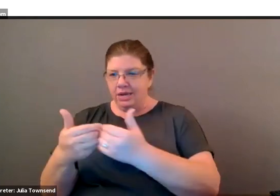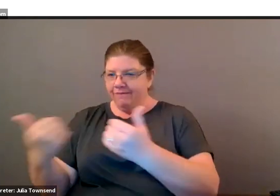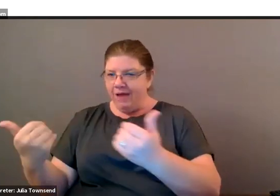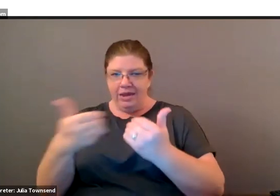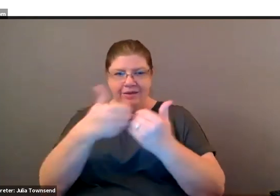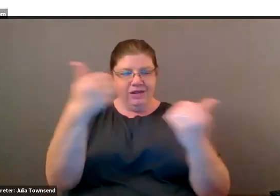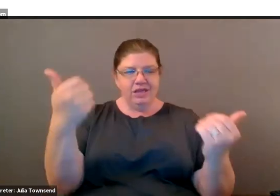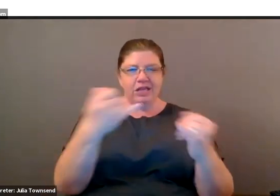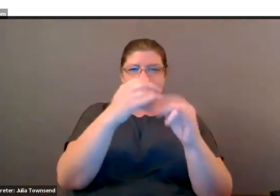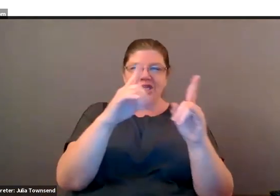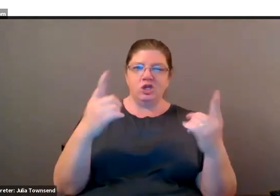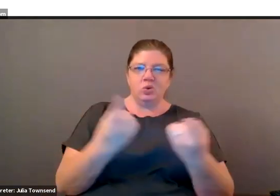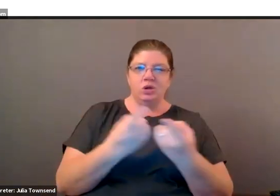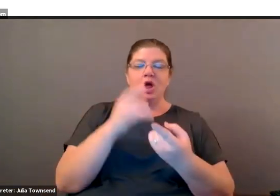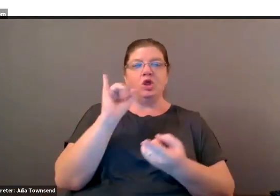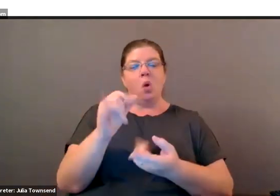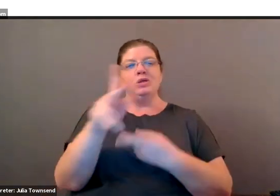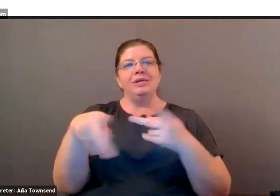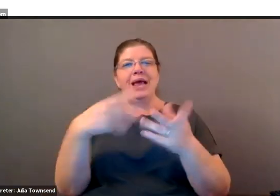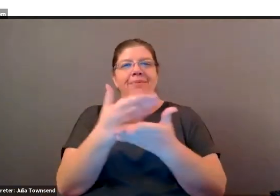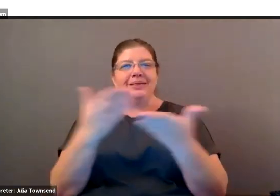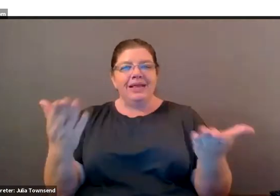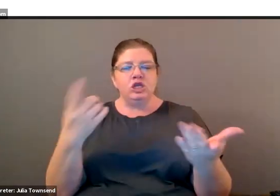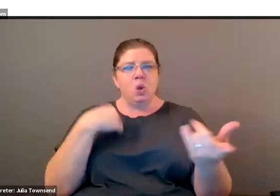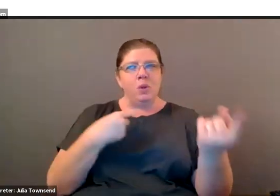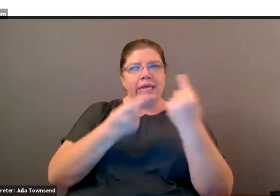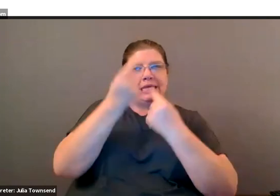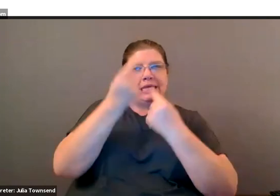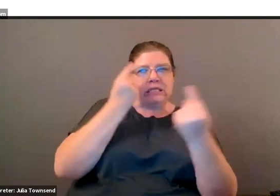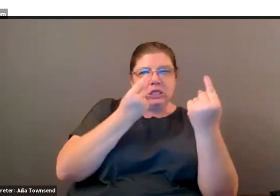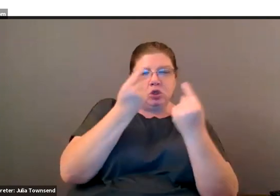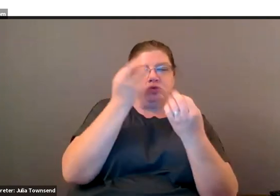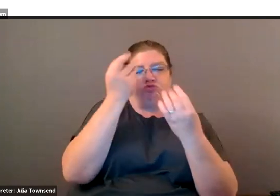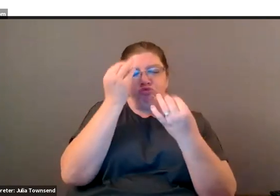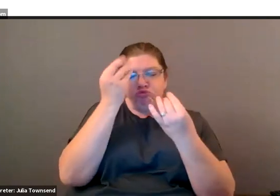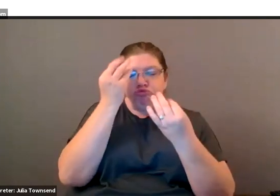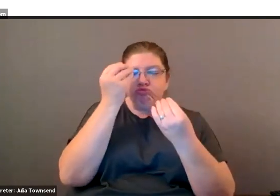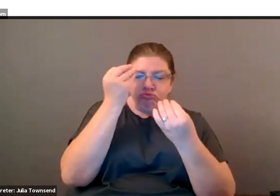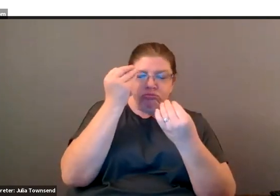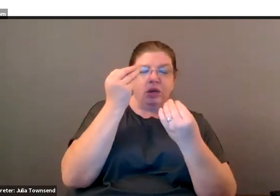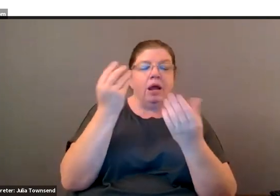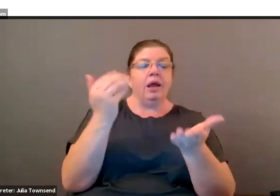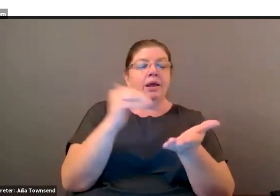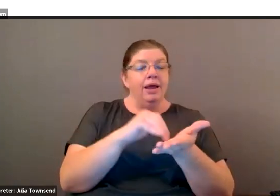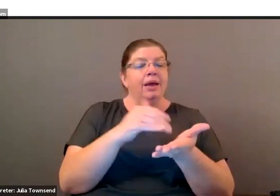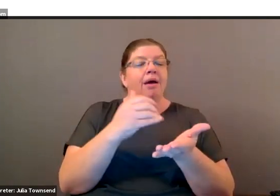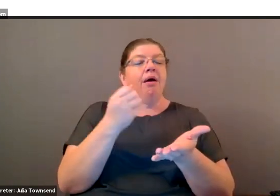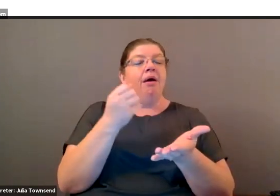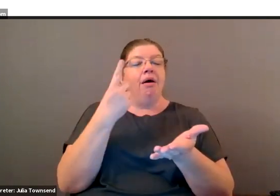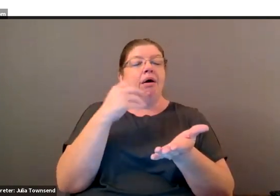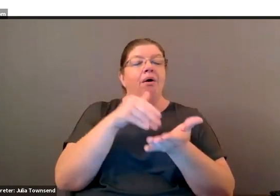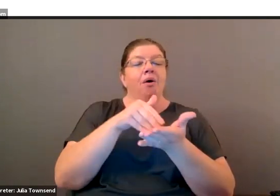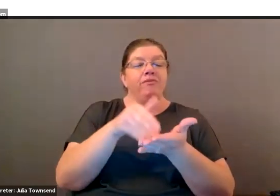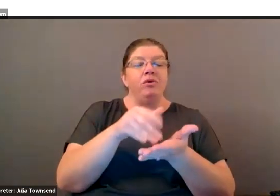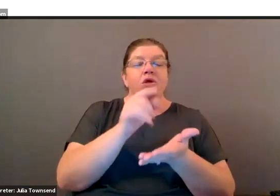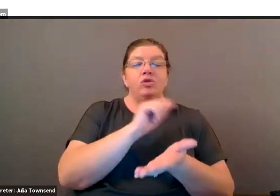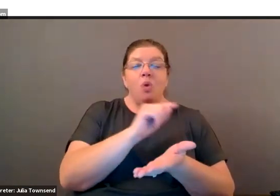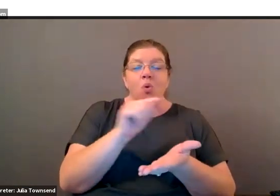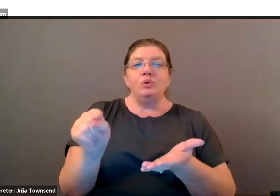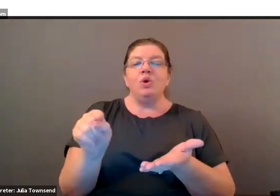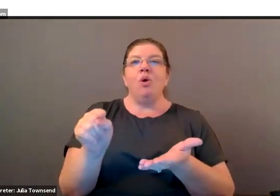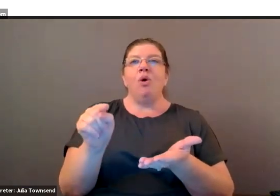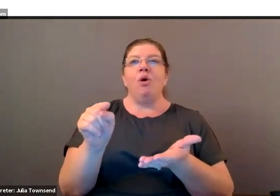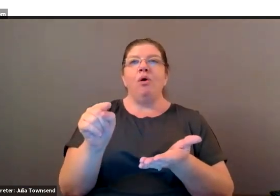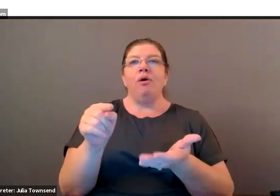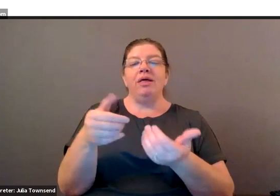within the district. Those are the types of things that we take into consideration again, because those often can be the